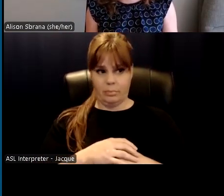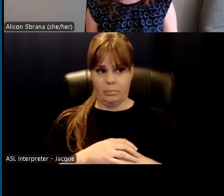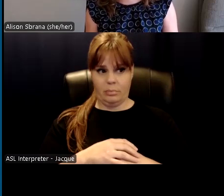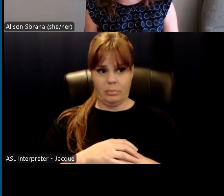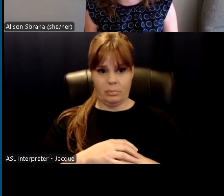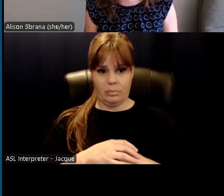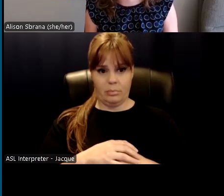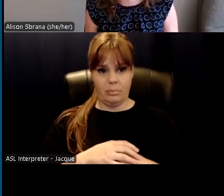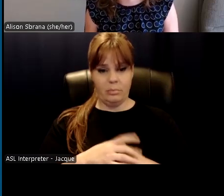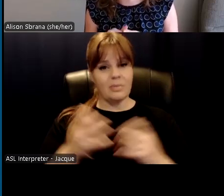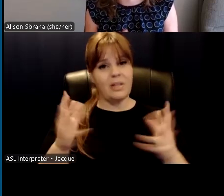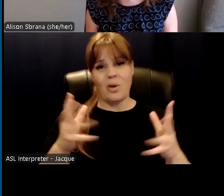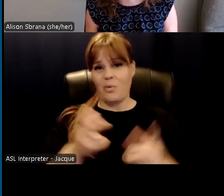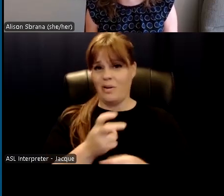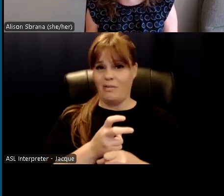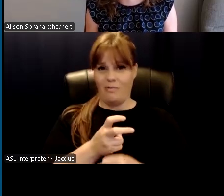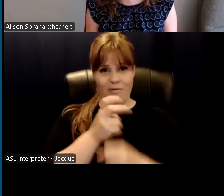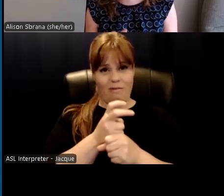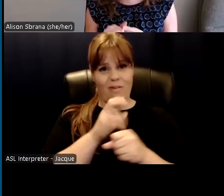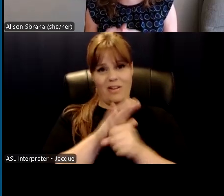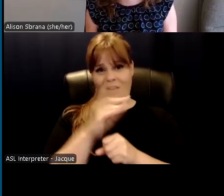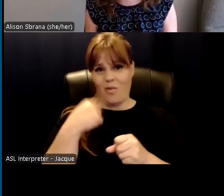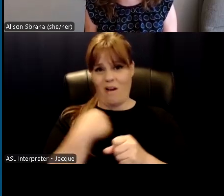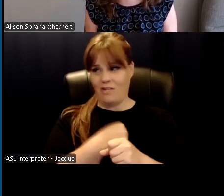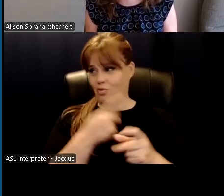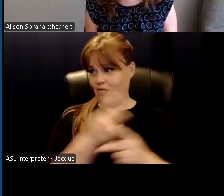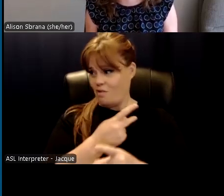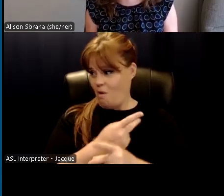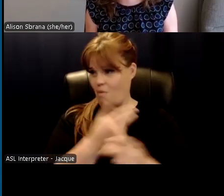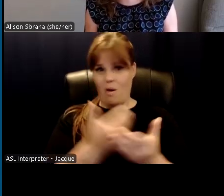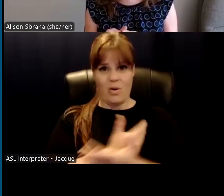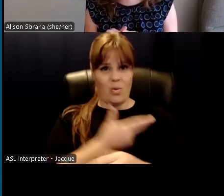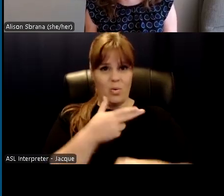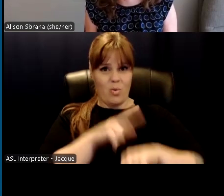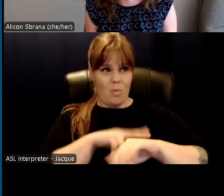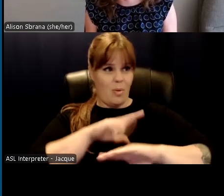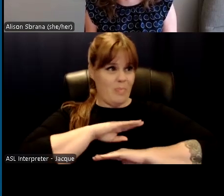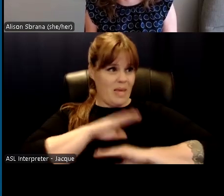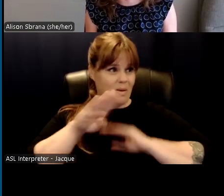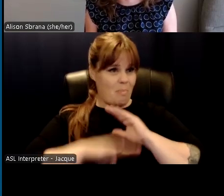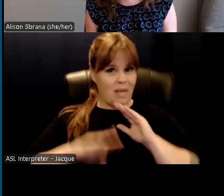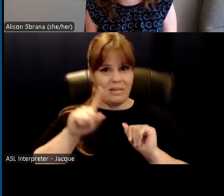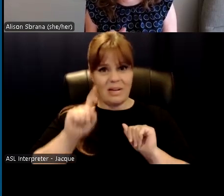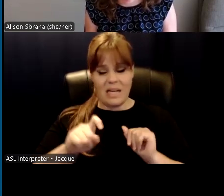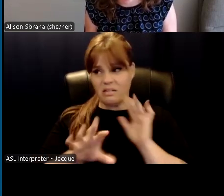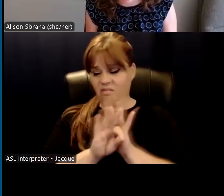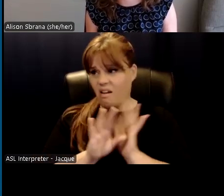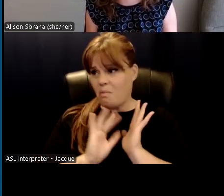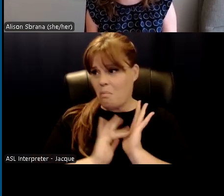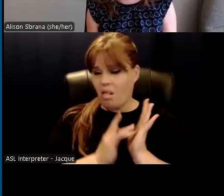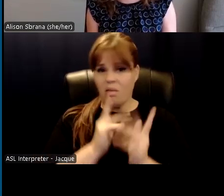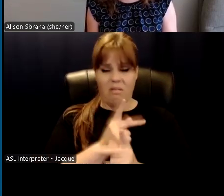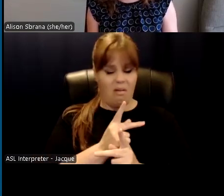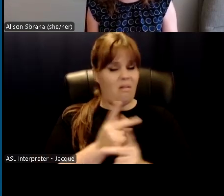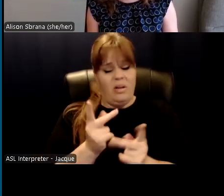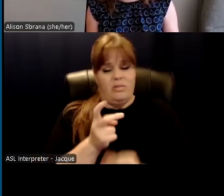for us to figure out our new normal, meet our basic needs, find medical care. It is hard enough to